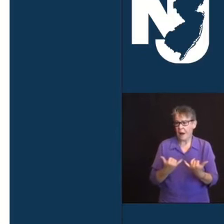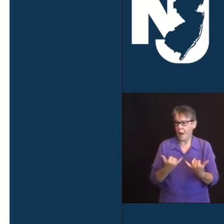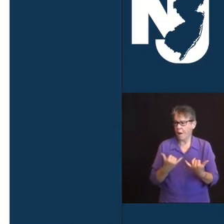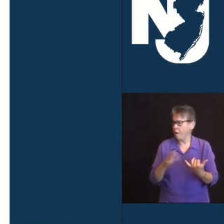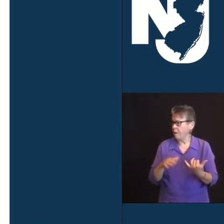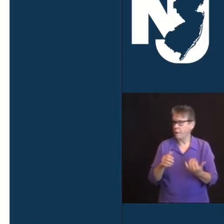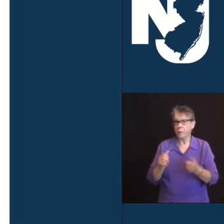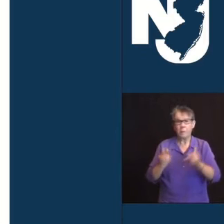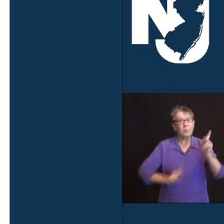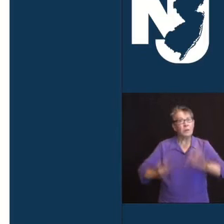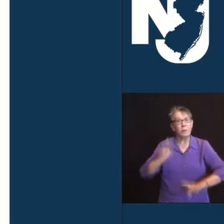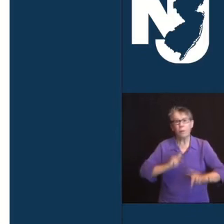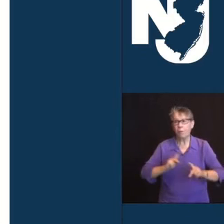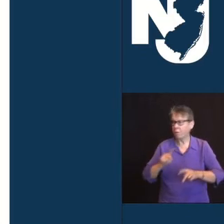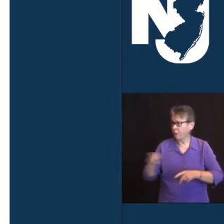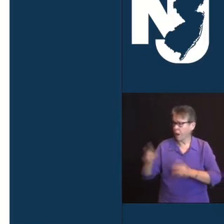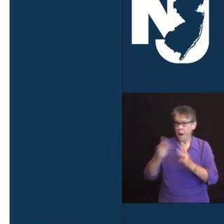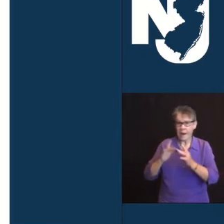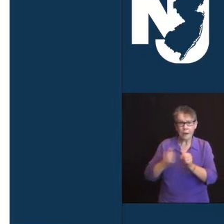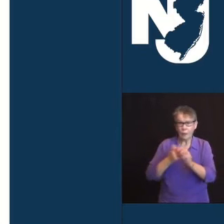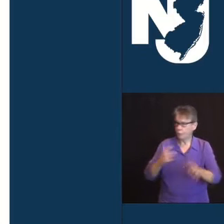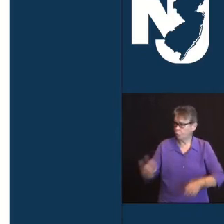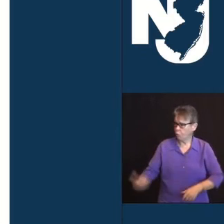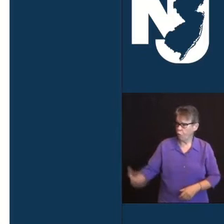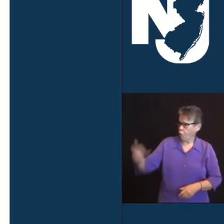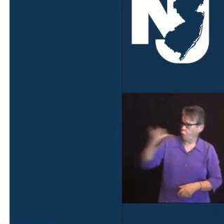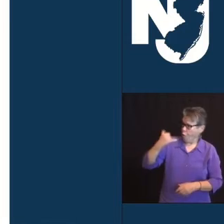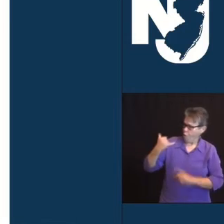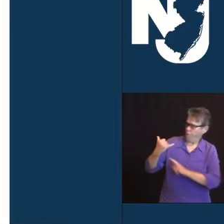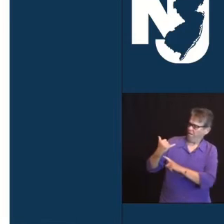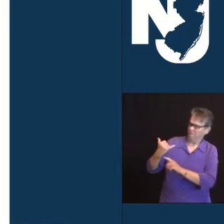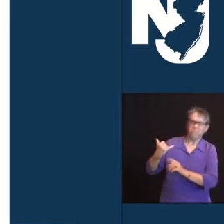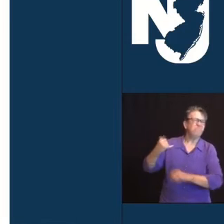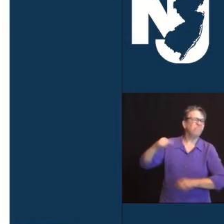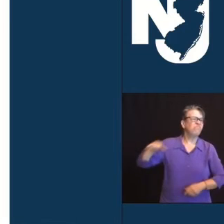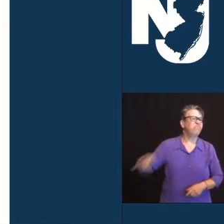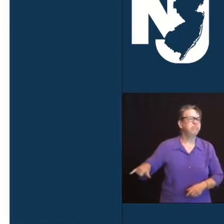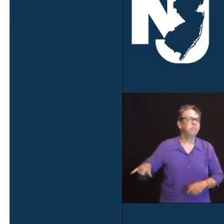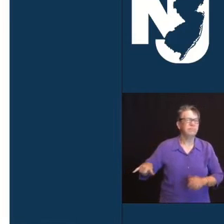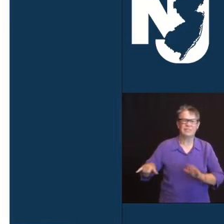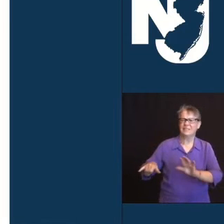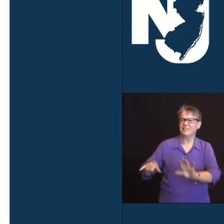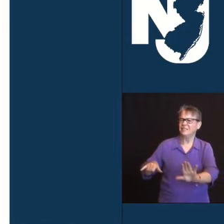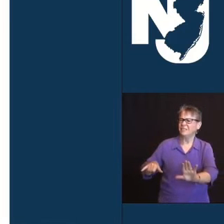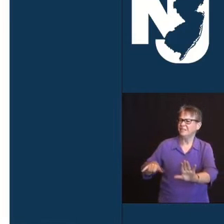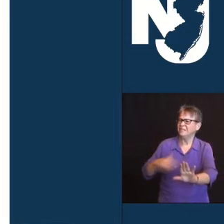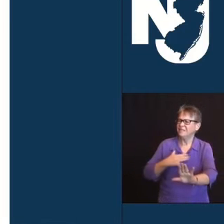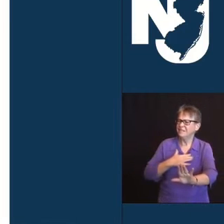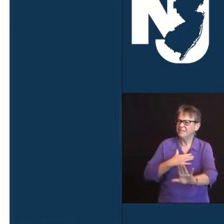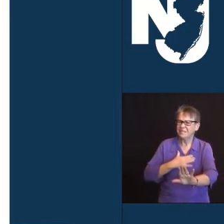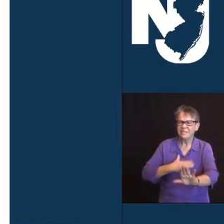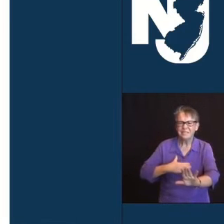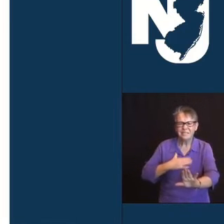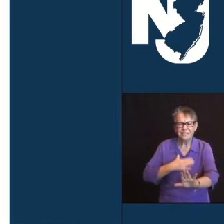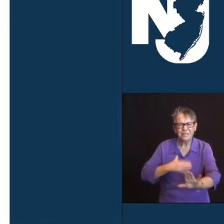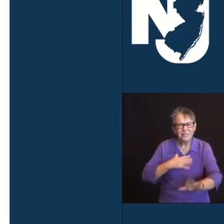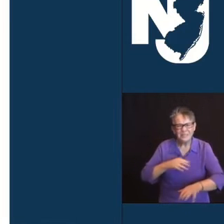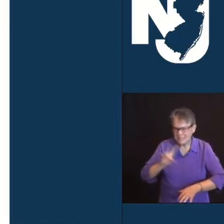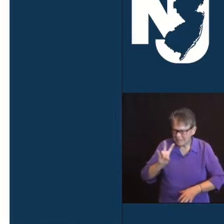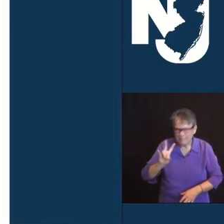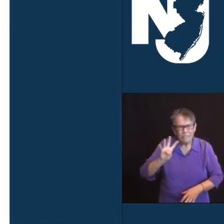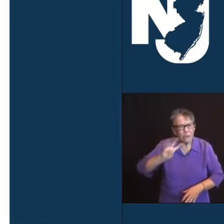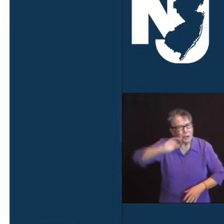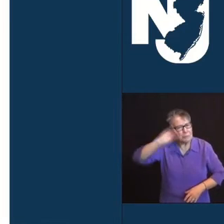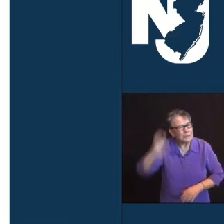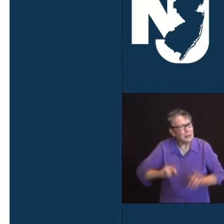now up to a whopping 74% of cases. Quite frankly, this is unacceptable, and we